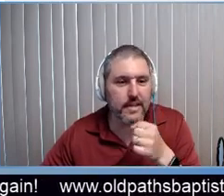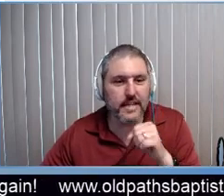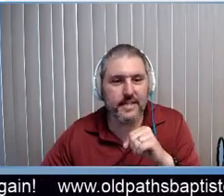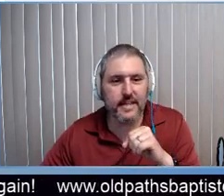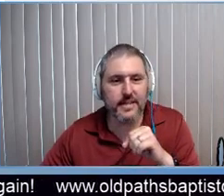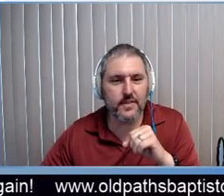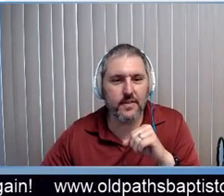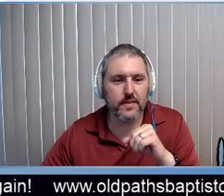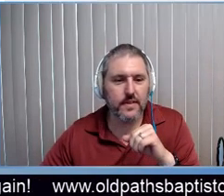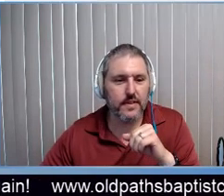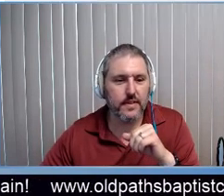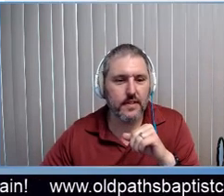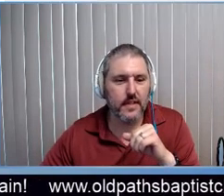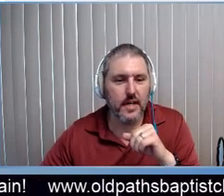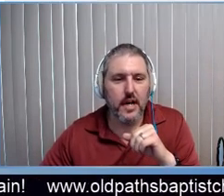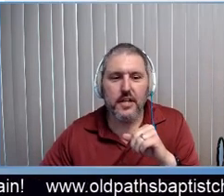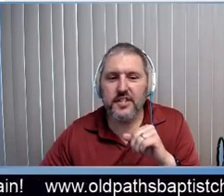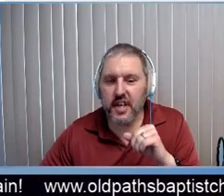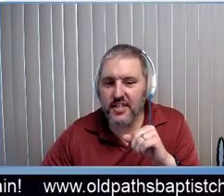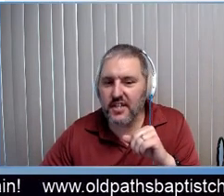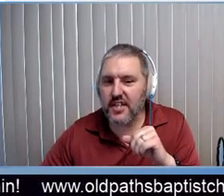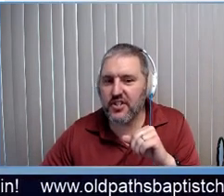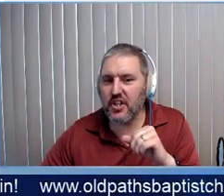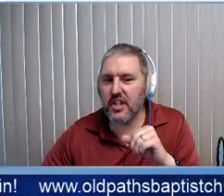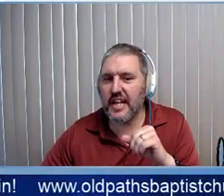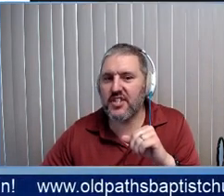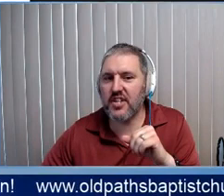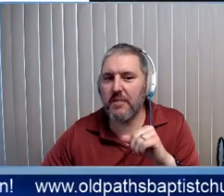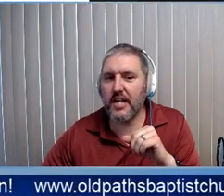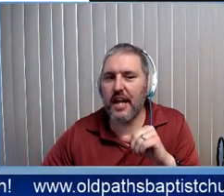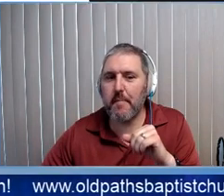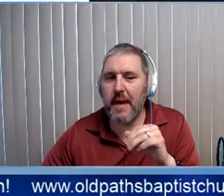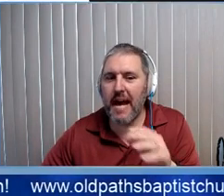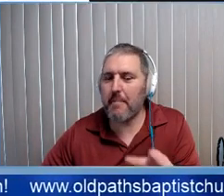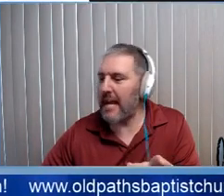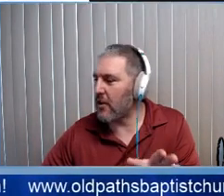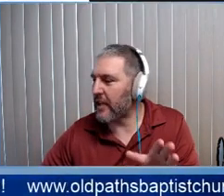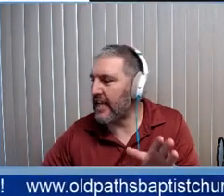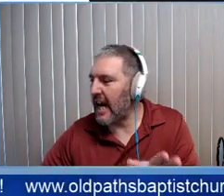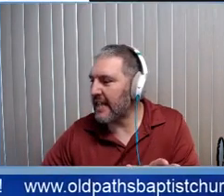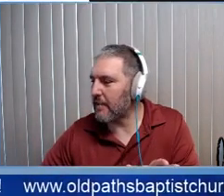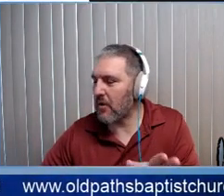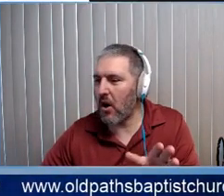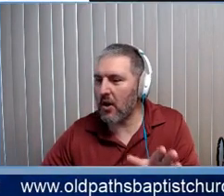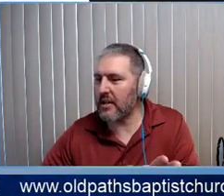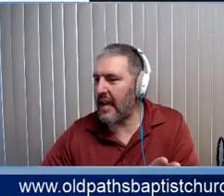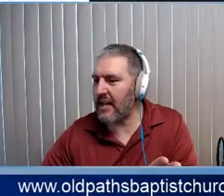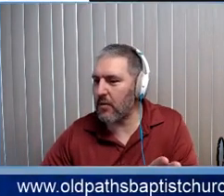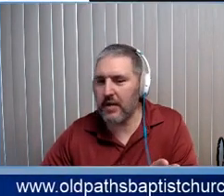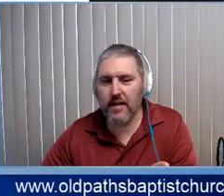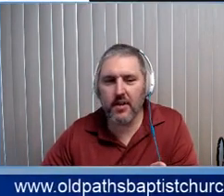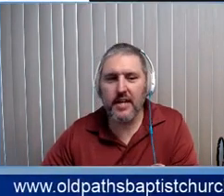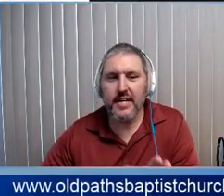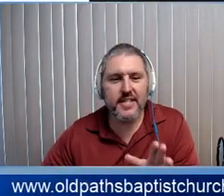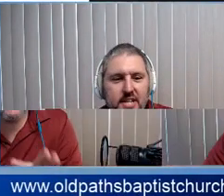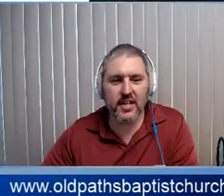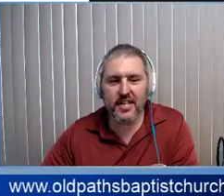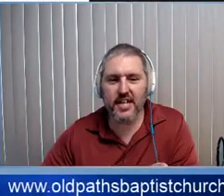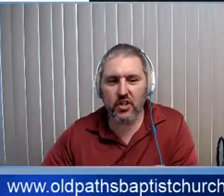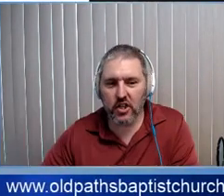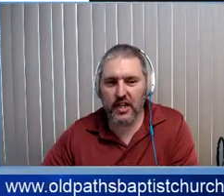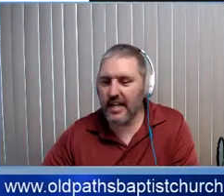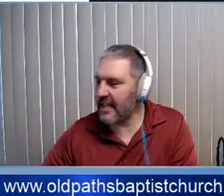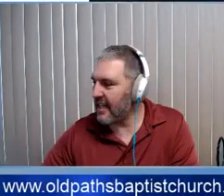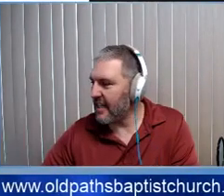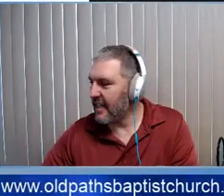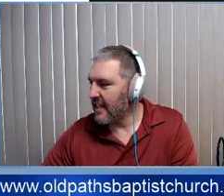I agree. That's the answer. Doesn't this look like something out of Batman or Gotham or Arcane or whatever? Doesn't